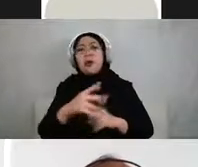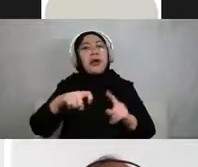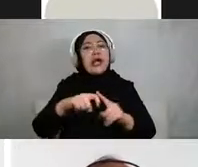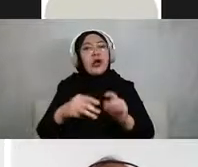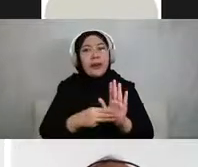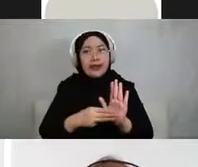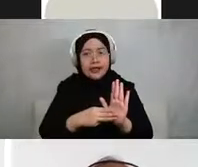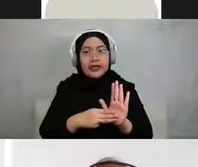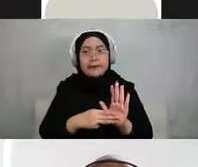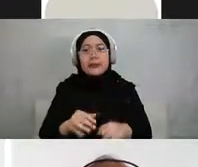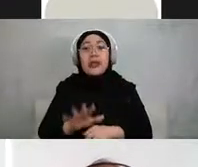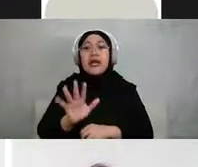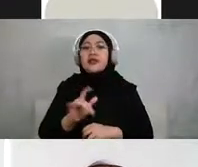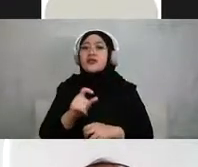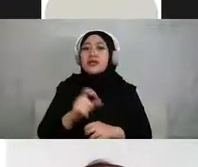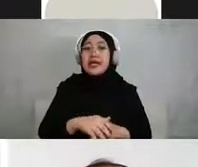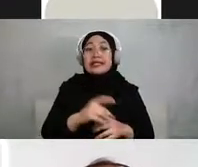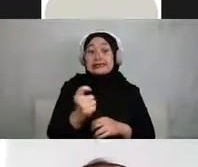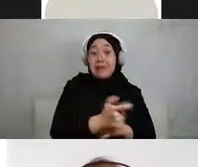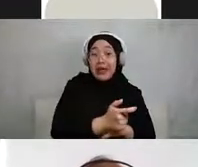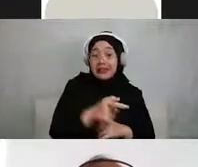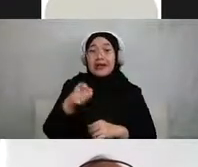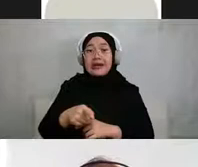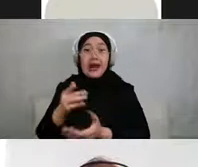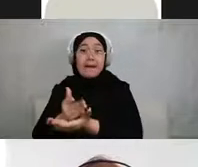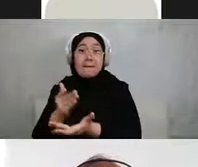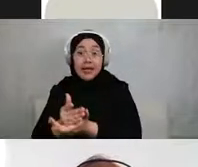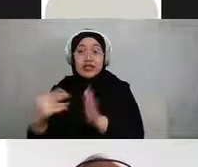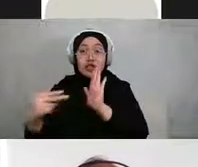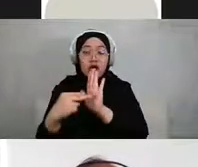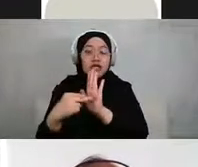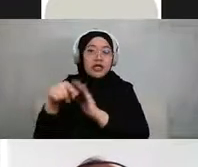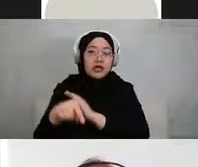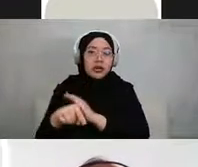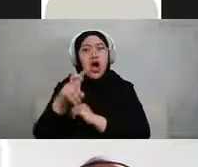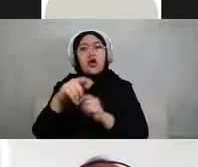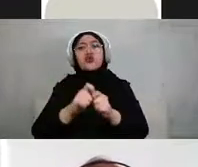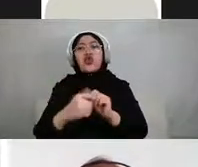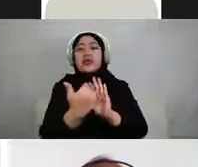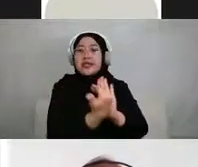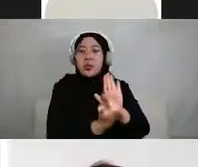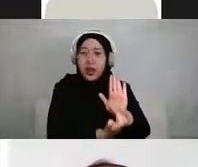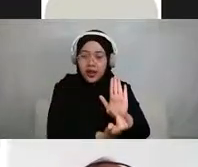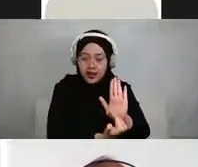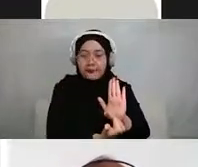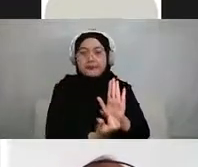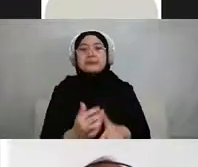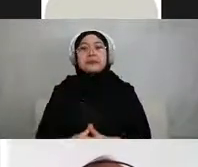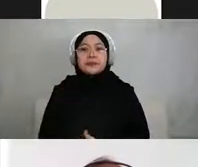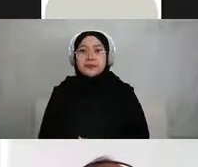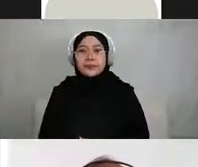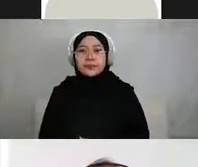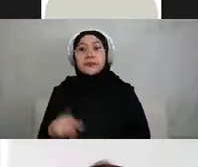that these schedules are to be developed accordingly, considering the charging time in between